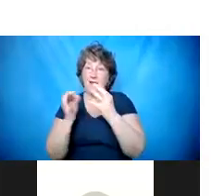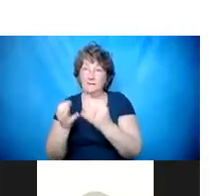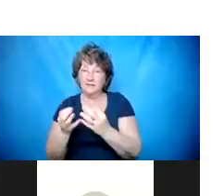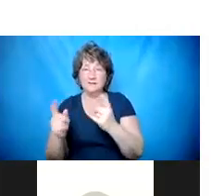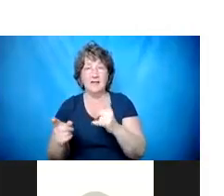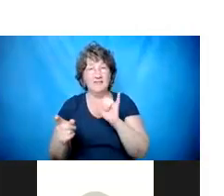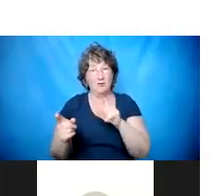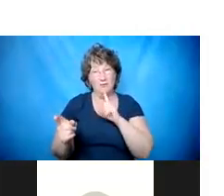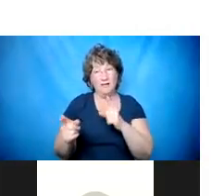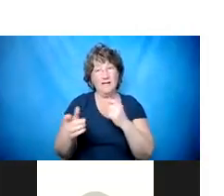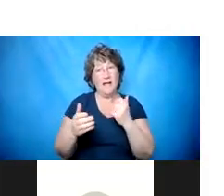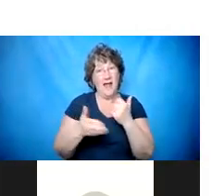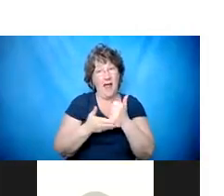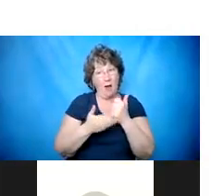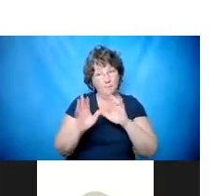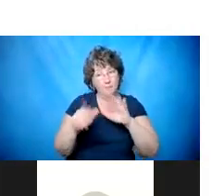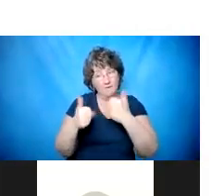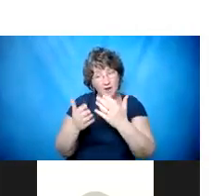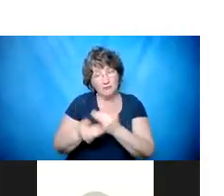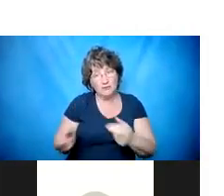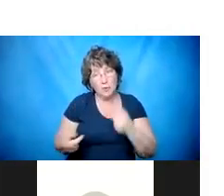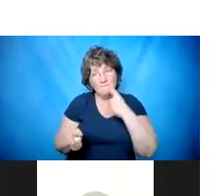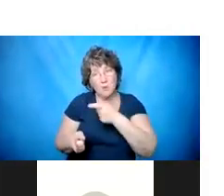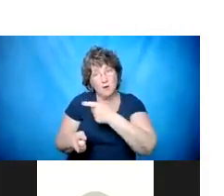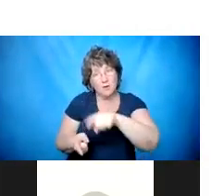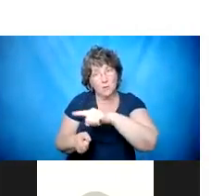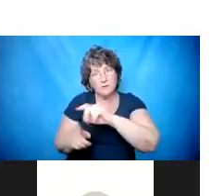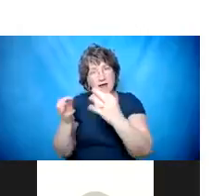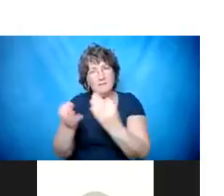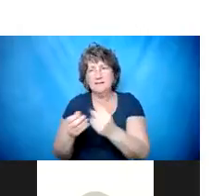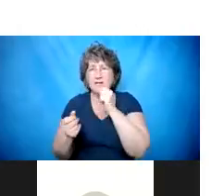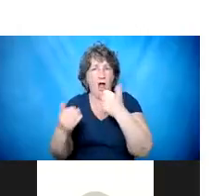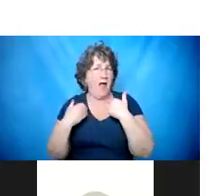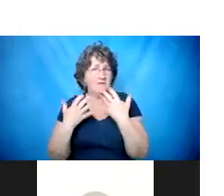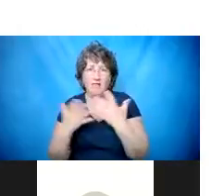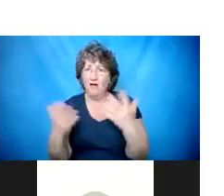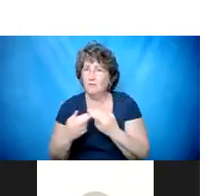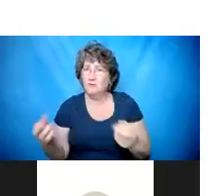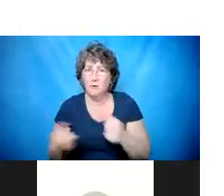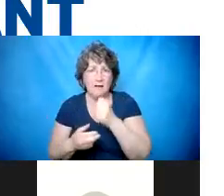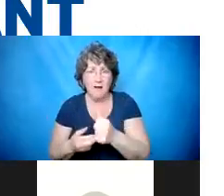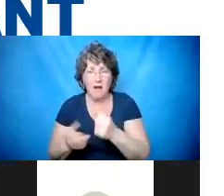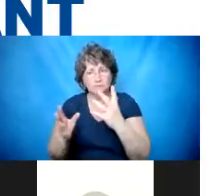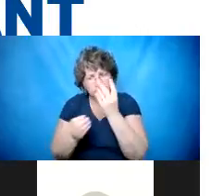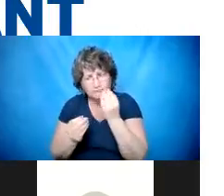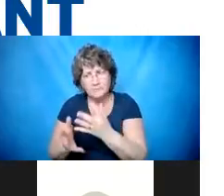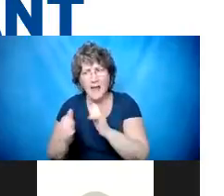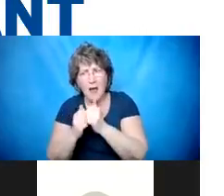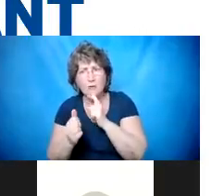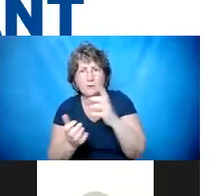underserved families to ensure more families know how to access and utilize regional center services. Next slide,